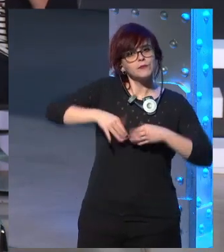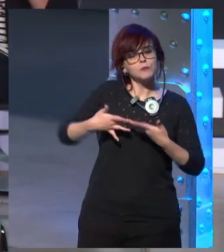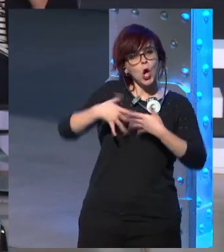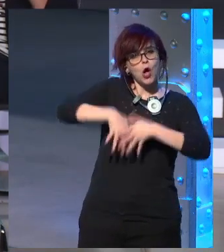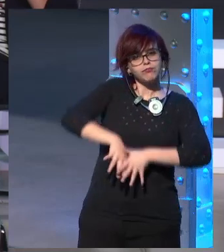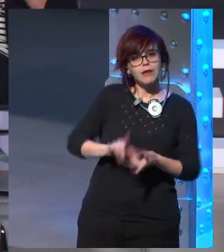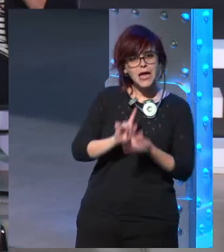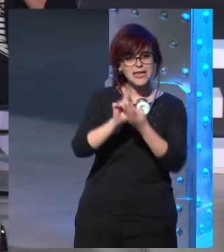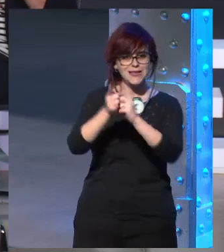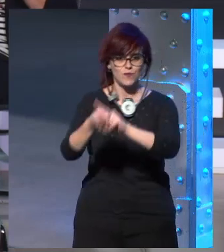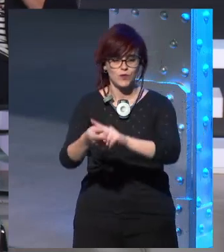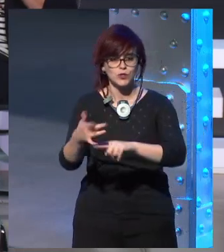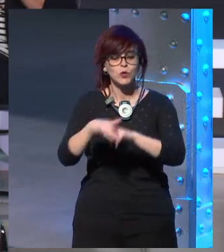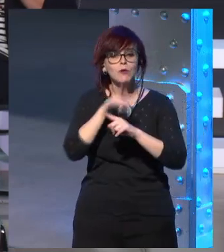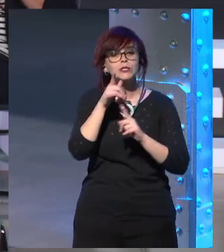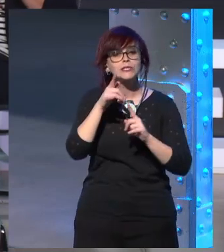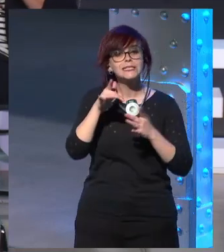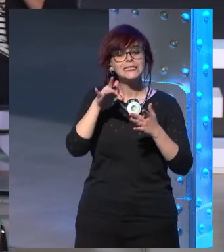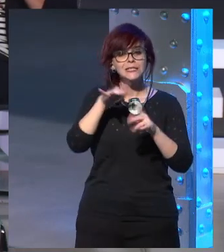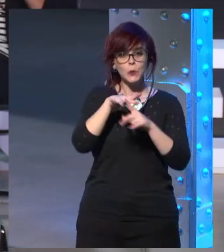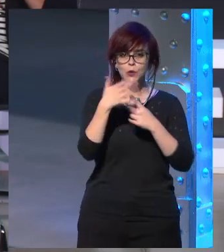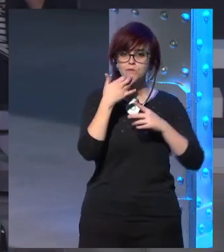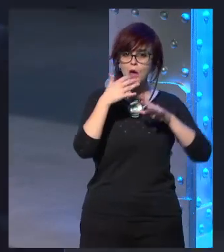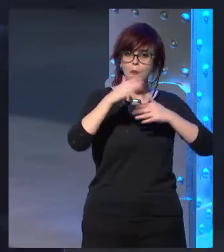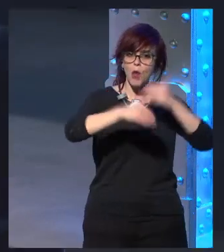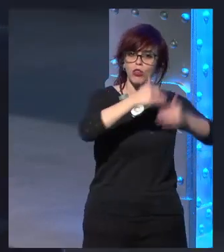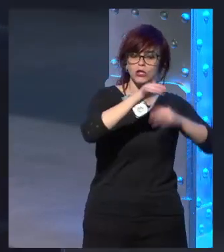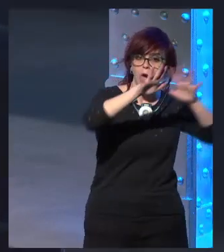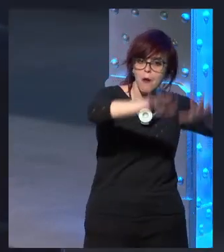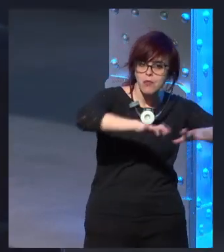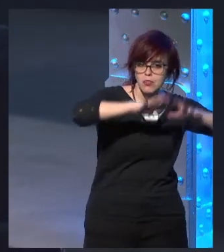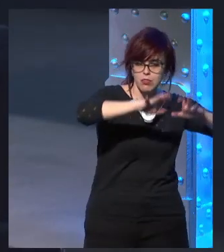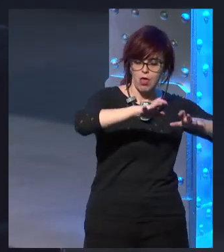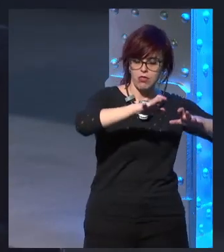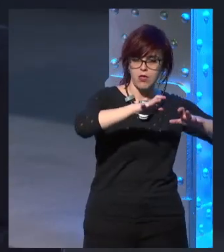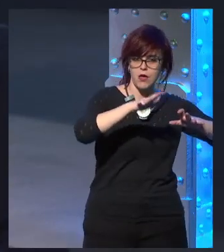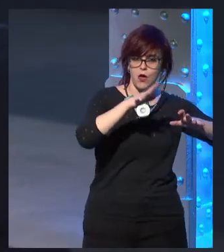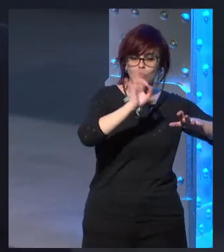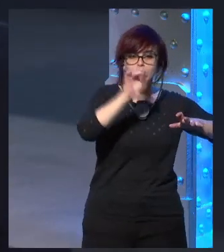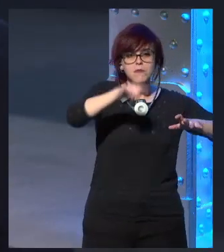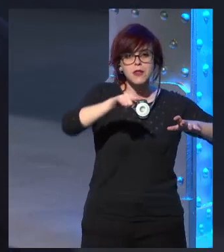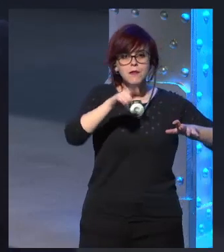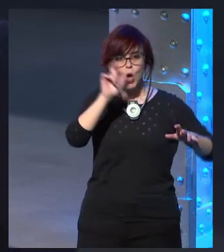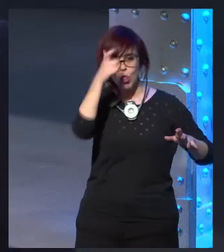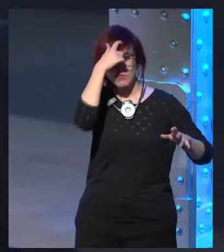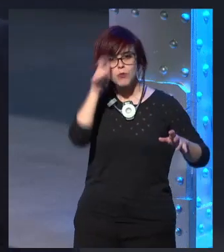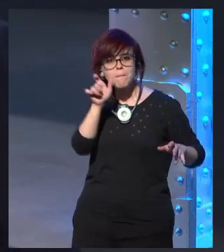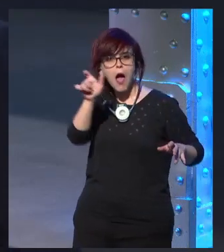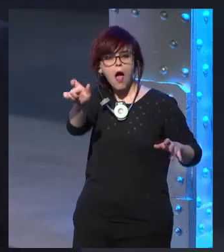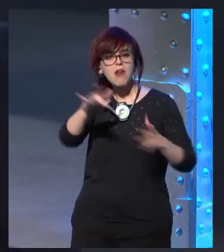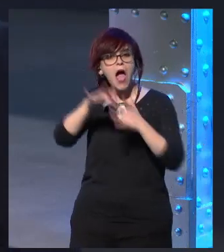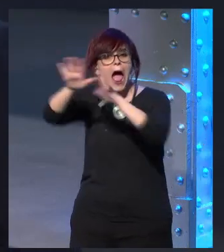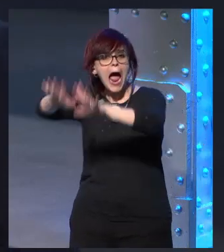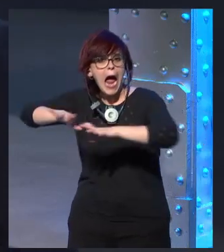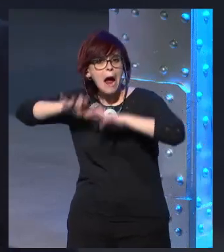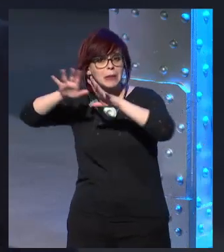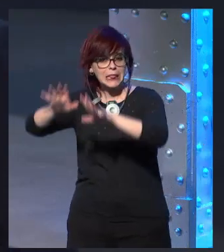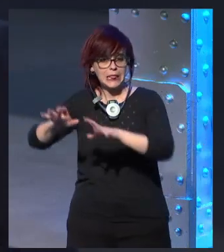to assume a shift in how we not only understand the learning process, but also the word